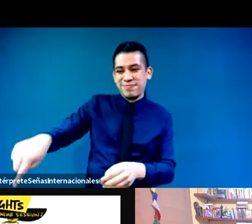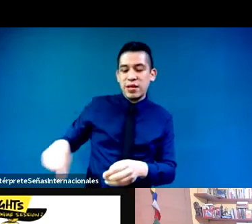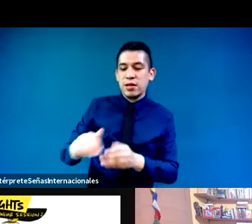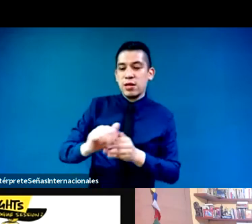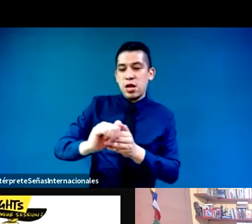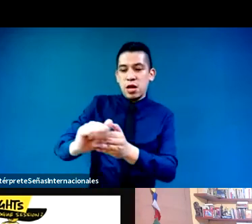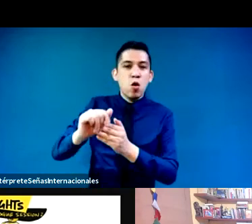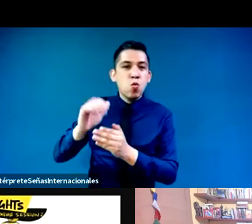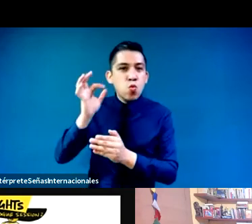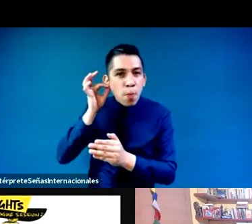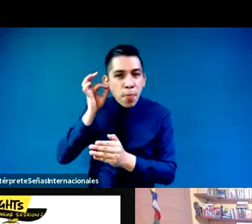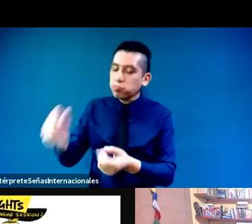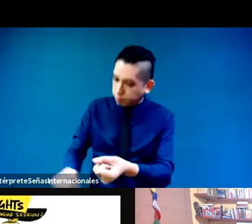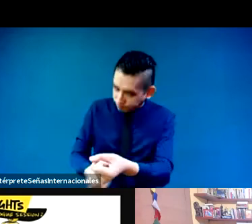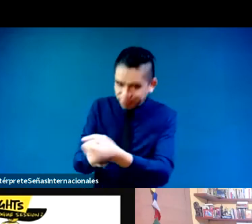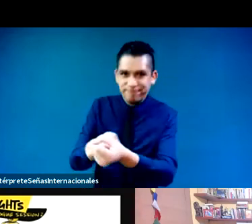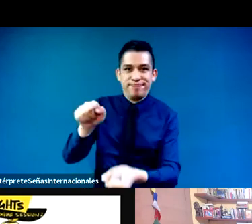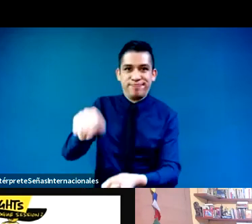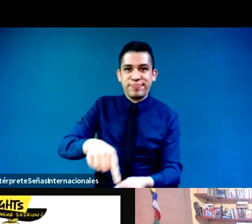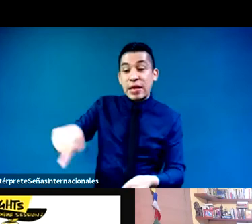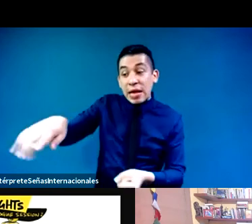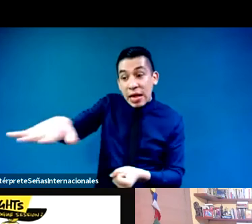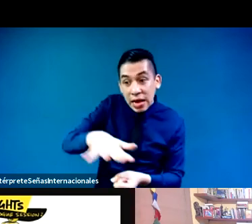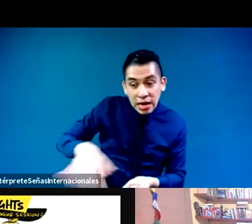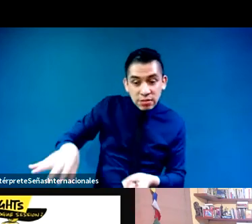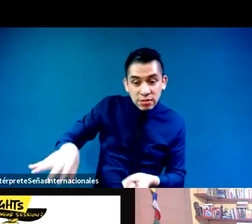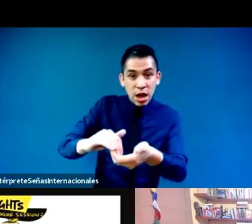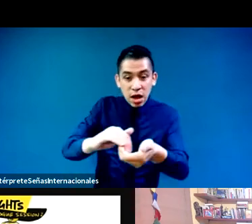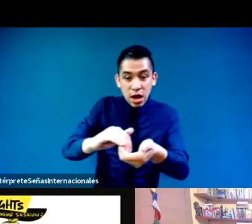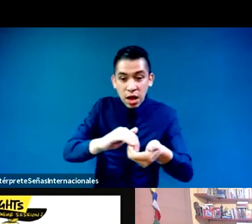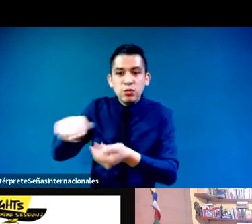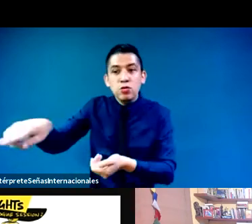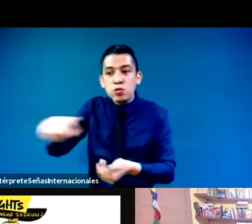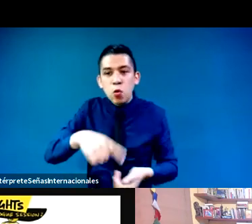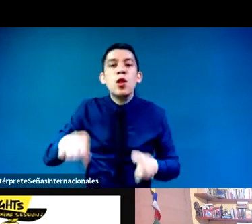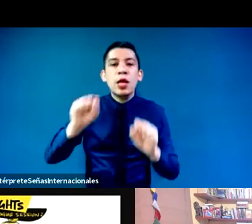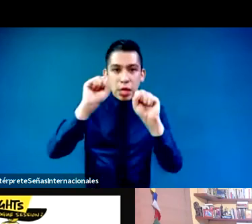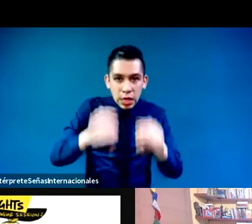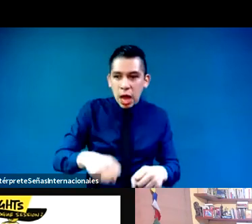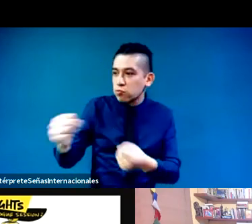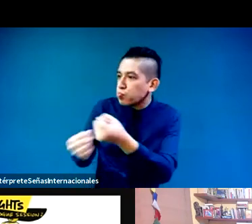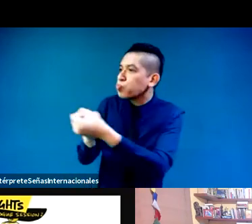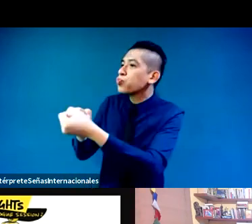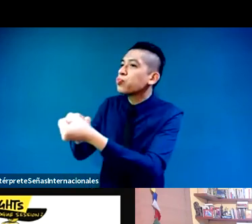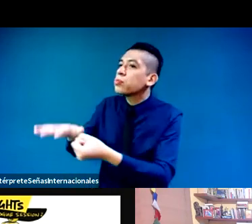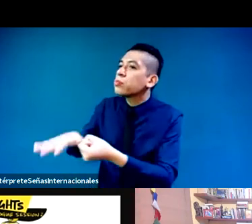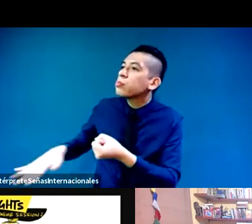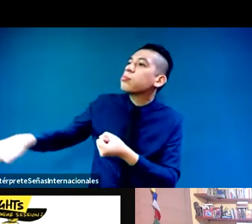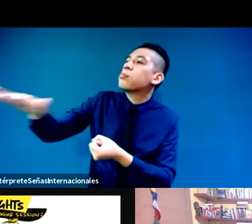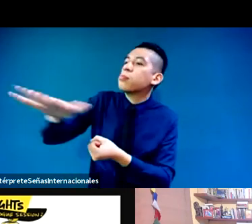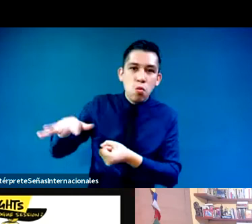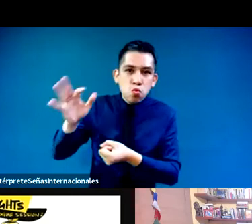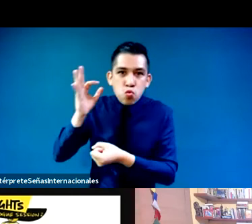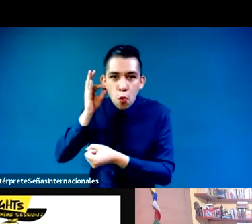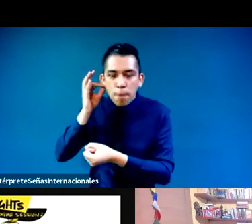critical if women and girls are to recover from crisis. Second, we must promote proactive labor